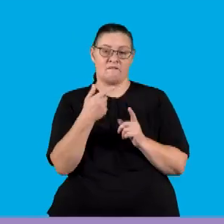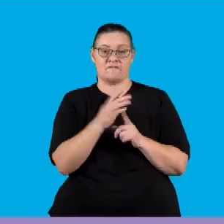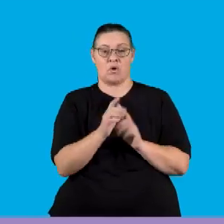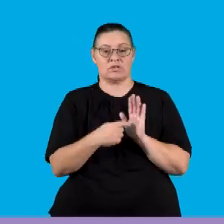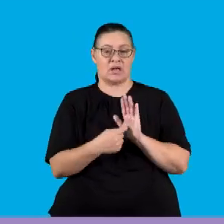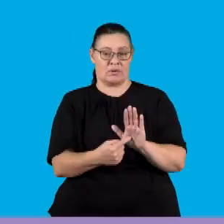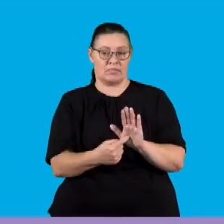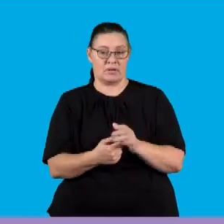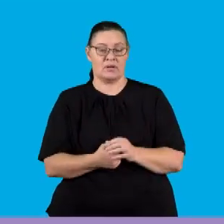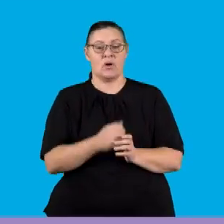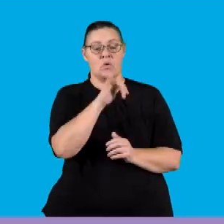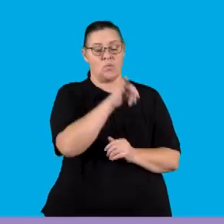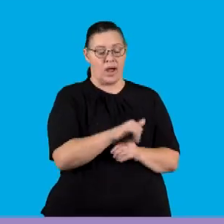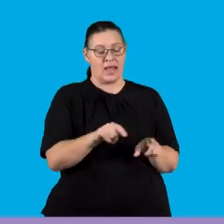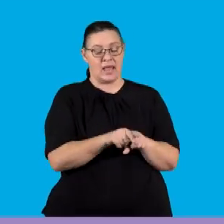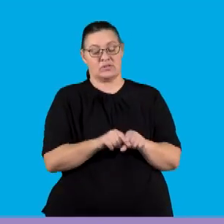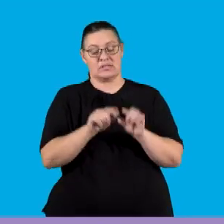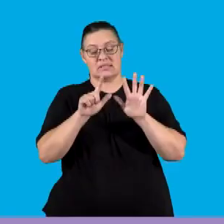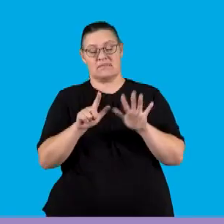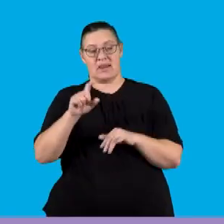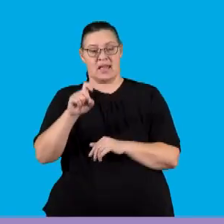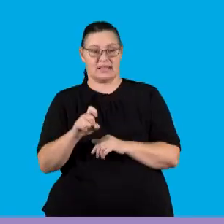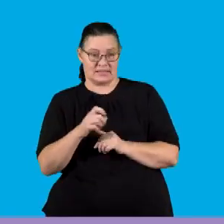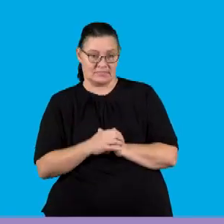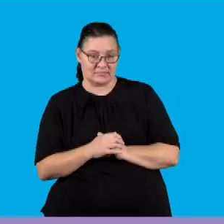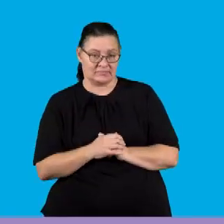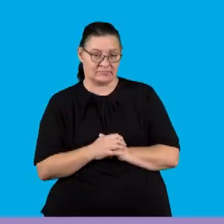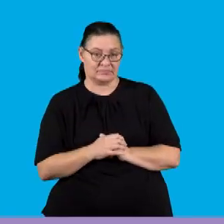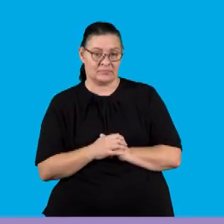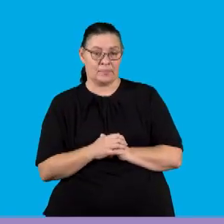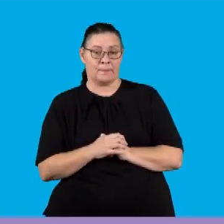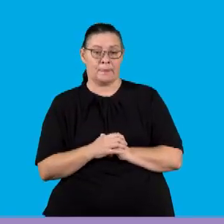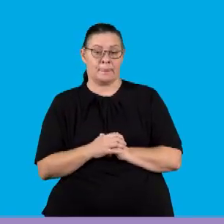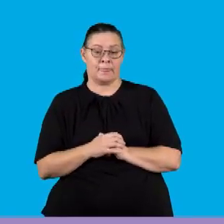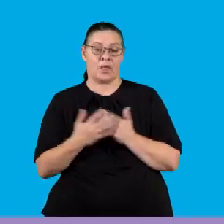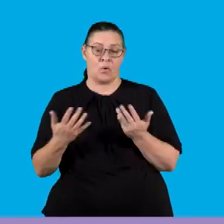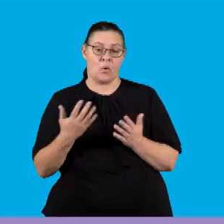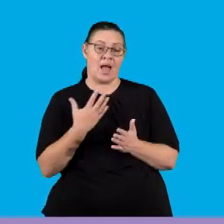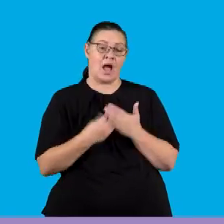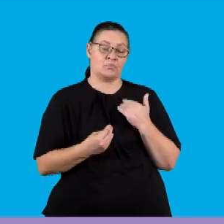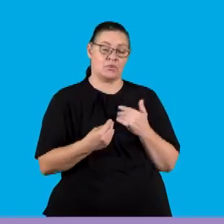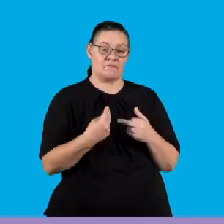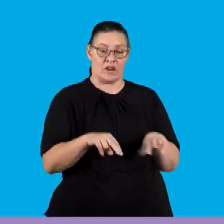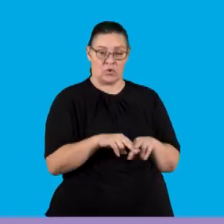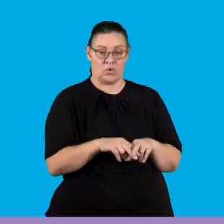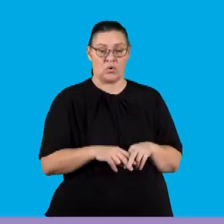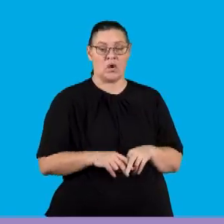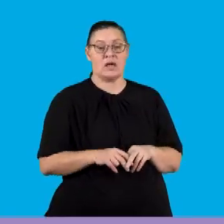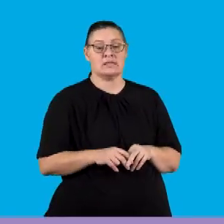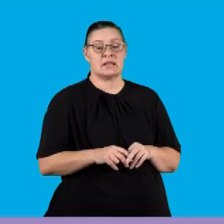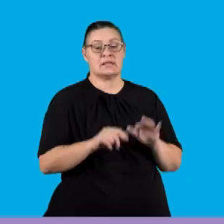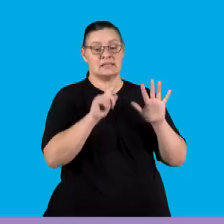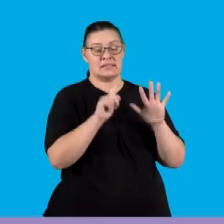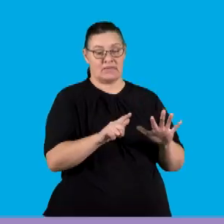diagram. Y is equals to x times 7, or 7x, or the output value is equals to